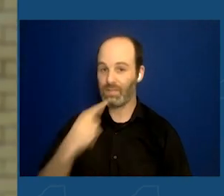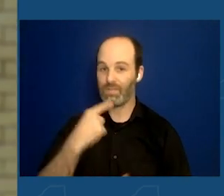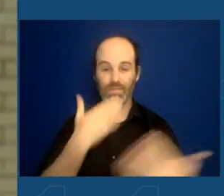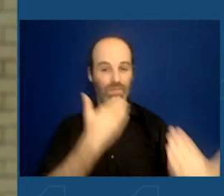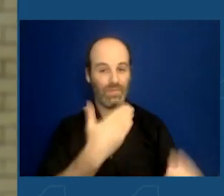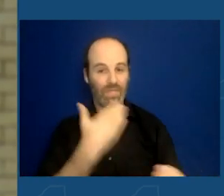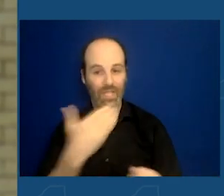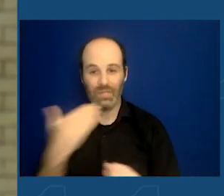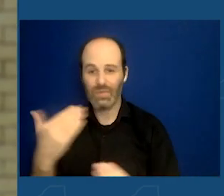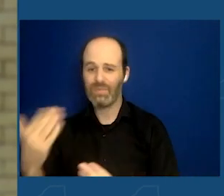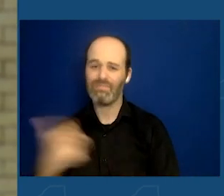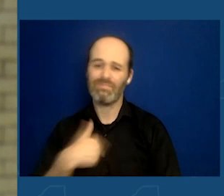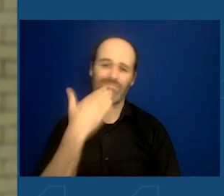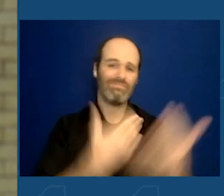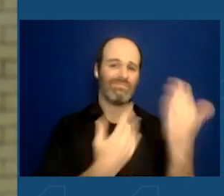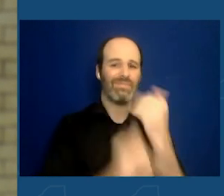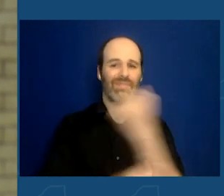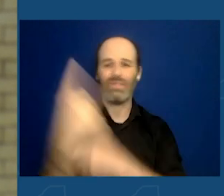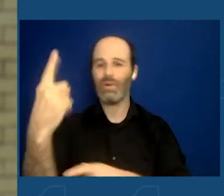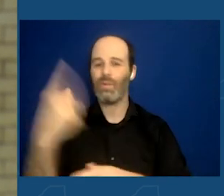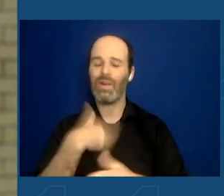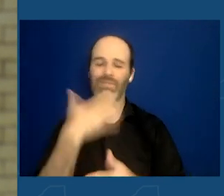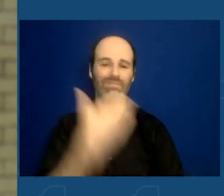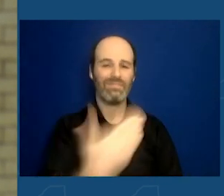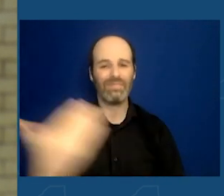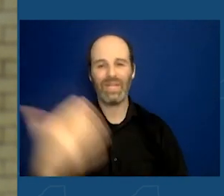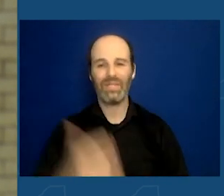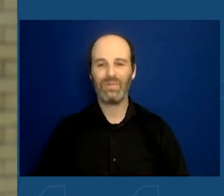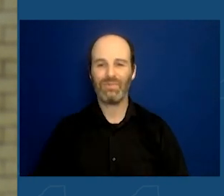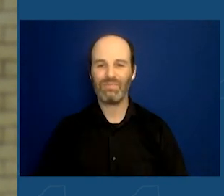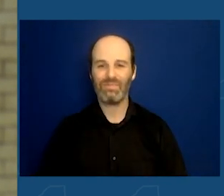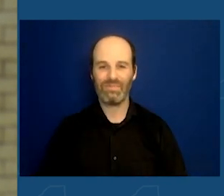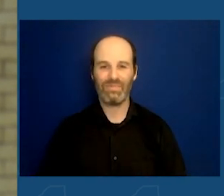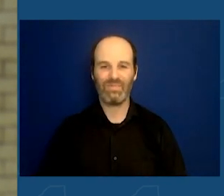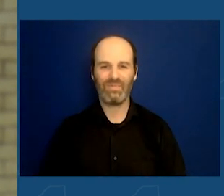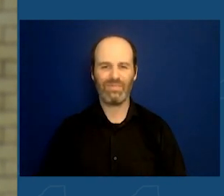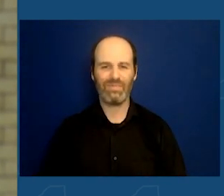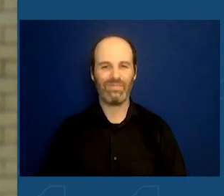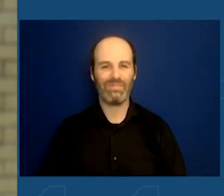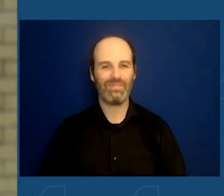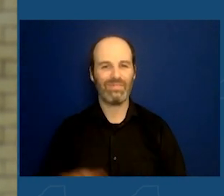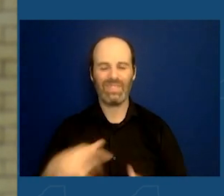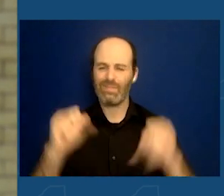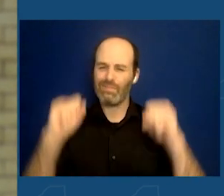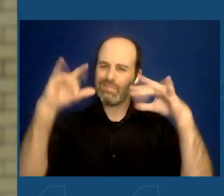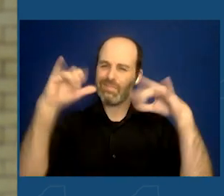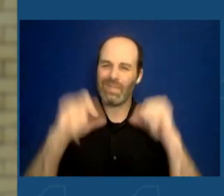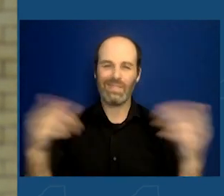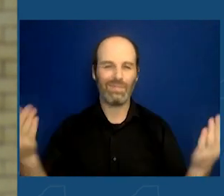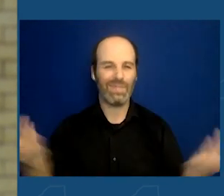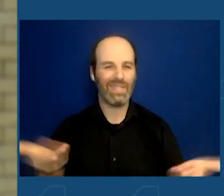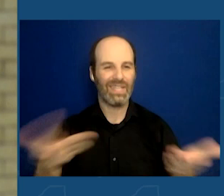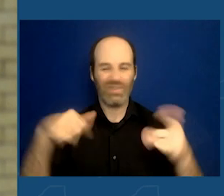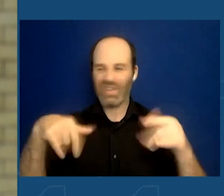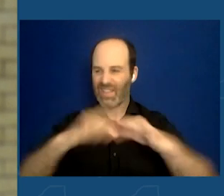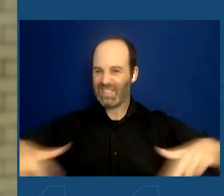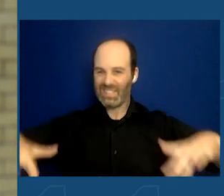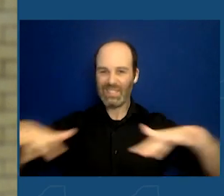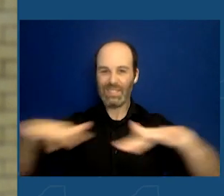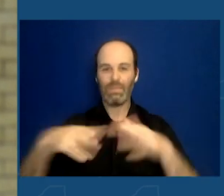Oh, thank you, everyone. Thank you. It is so incredible to be in this space. It's